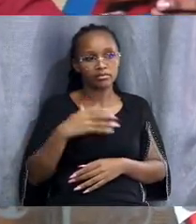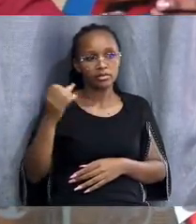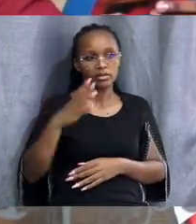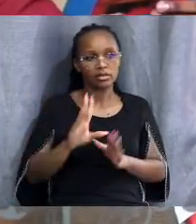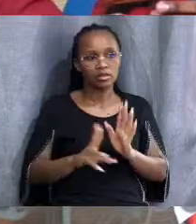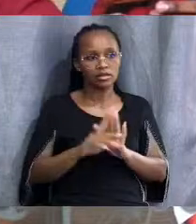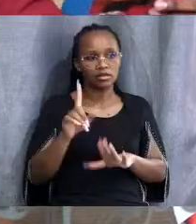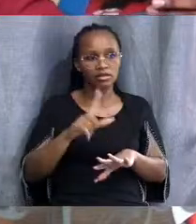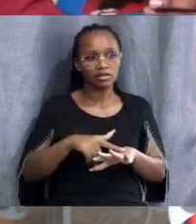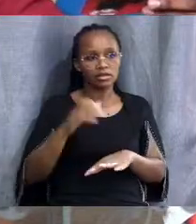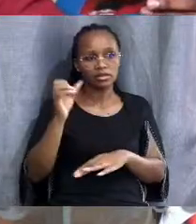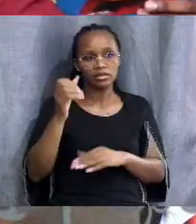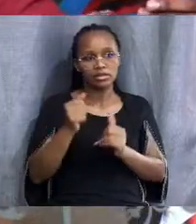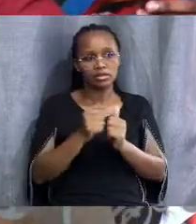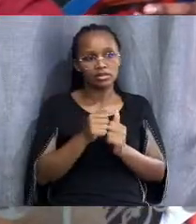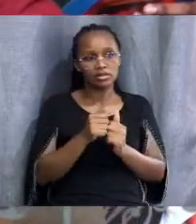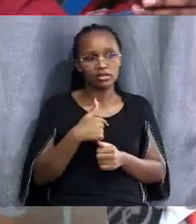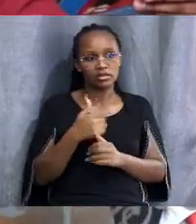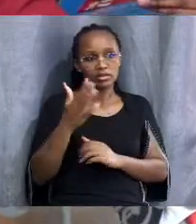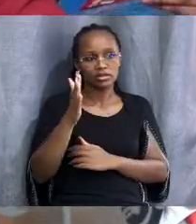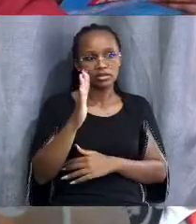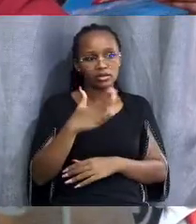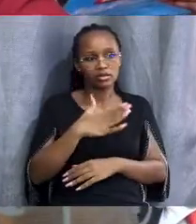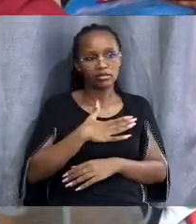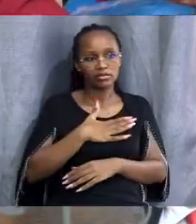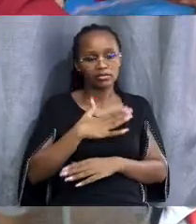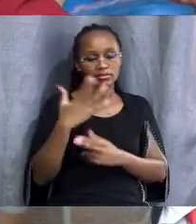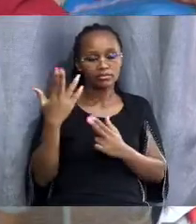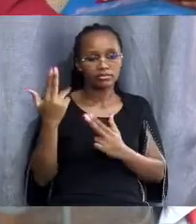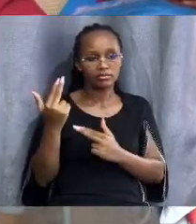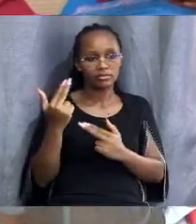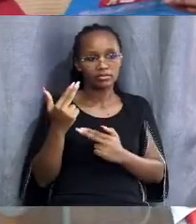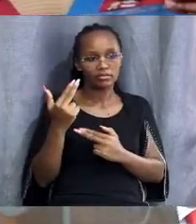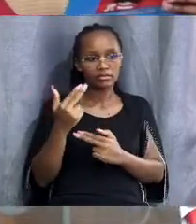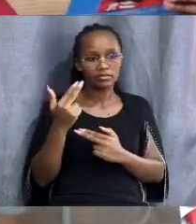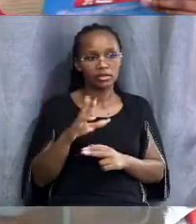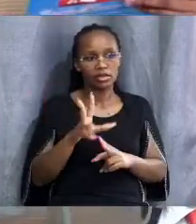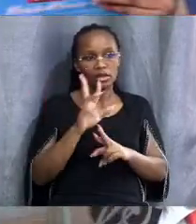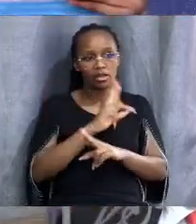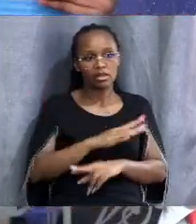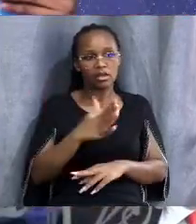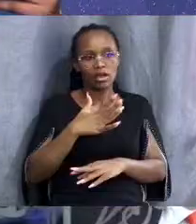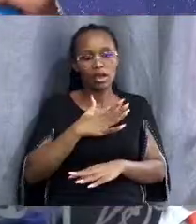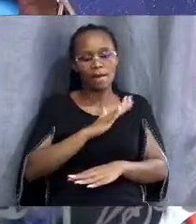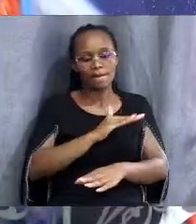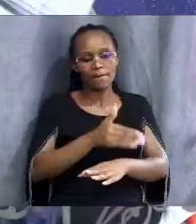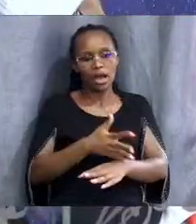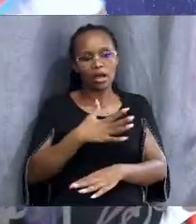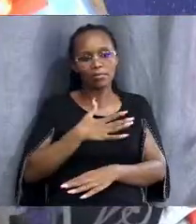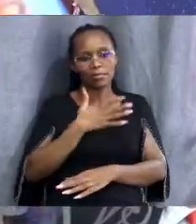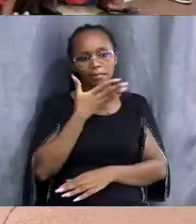continue shining with me, guiding me home. Rest in power, my boy.